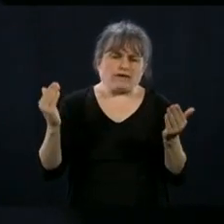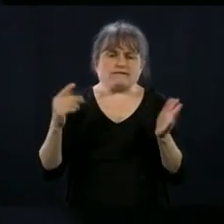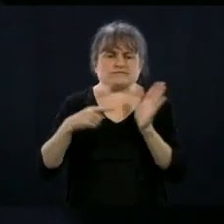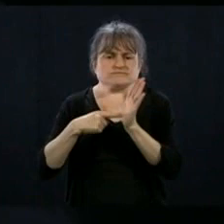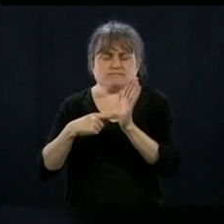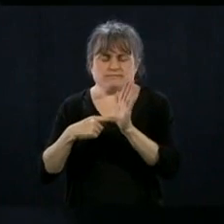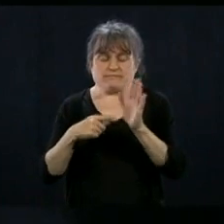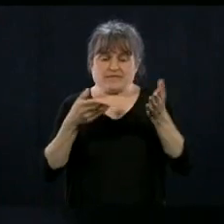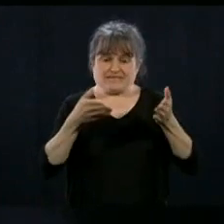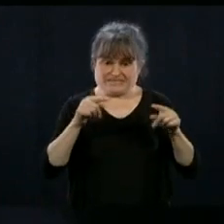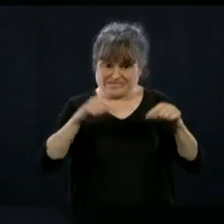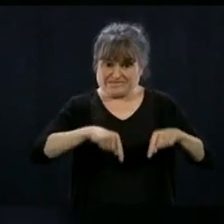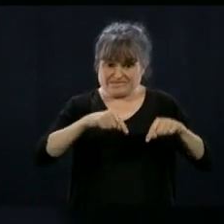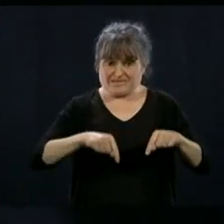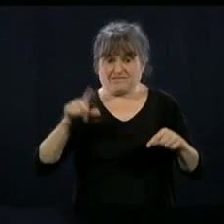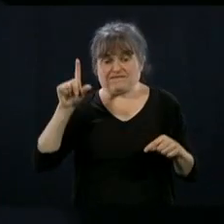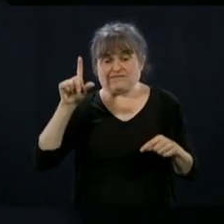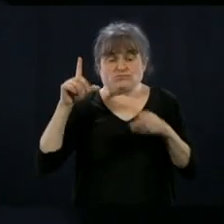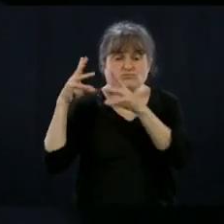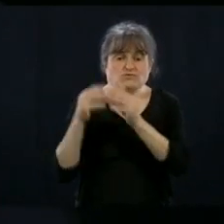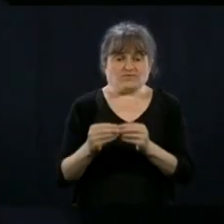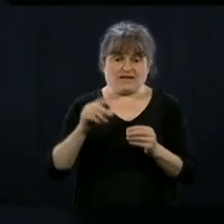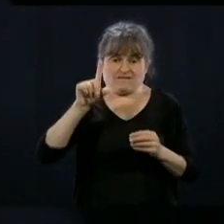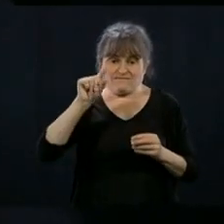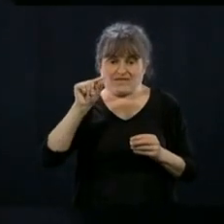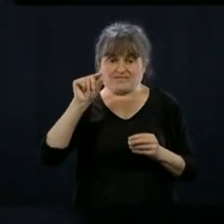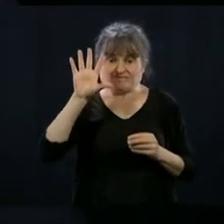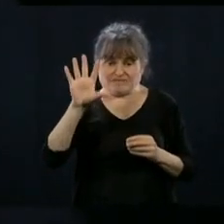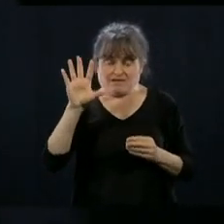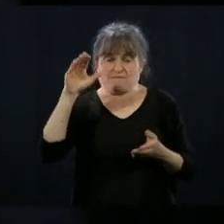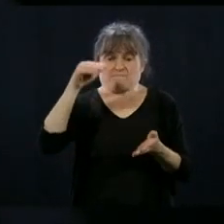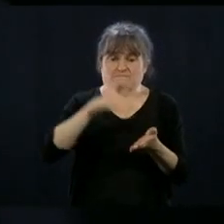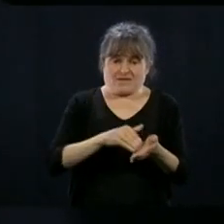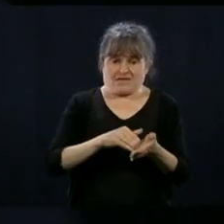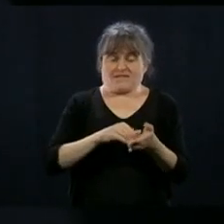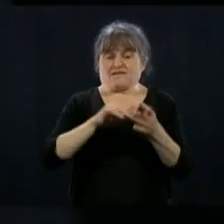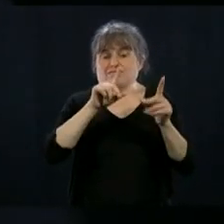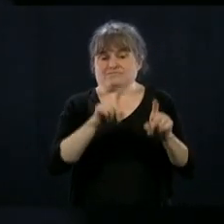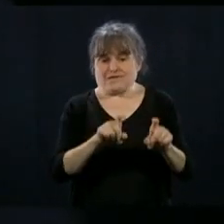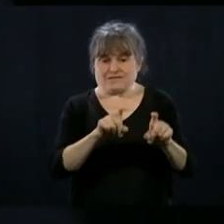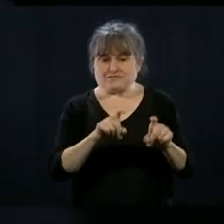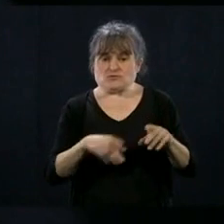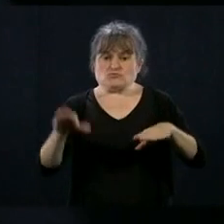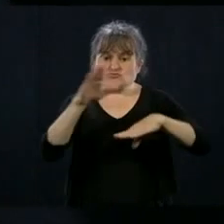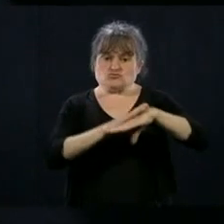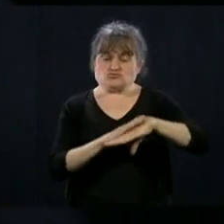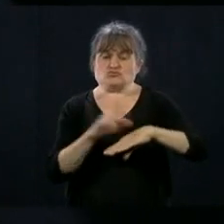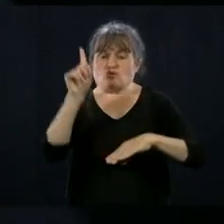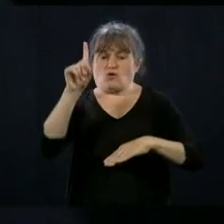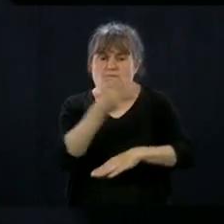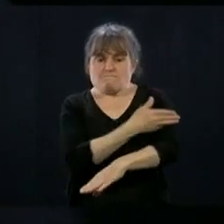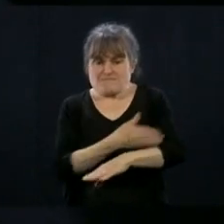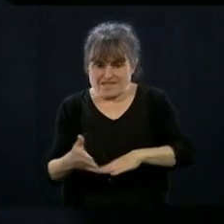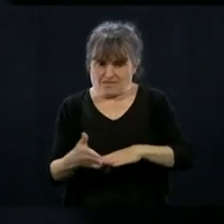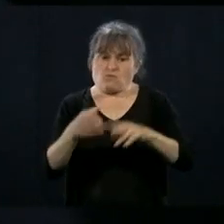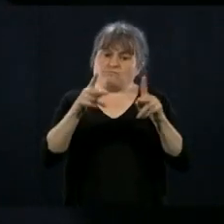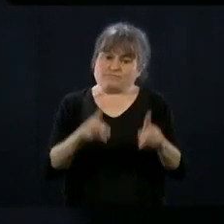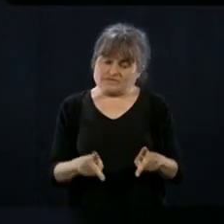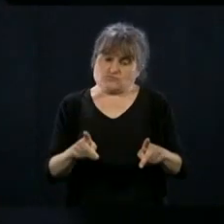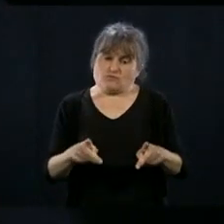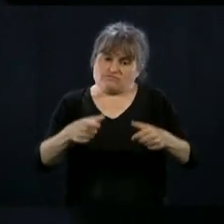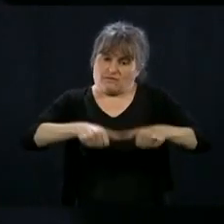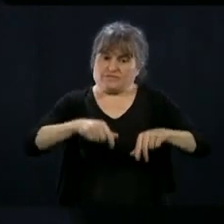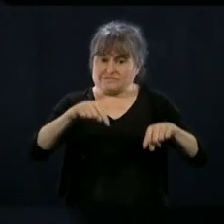have done over 25,000 tests in Quebec per million inhabitants. I'm giving you a few examples. In